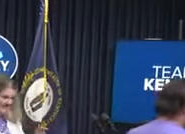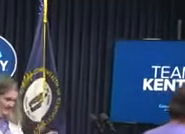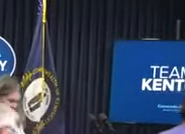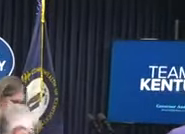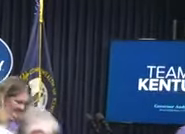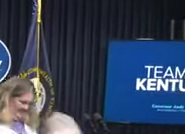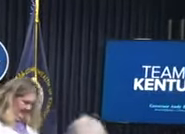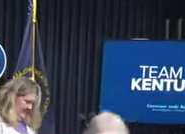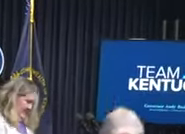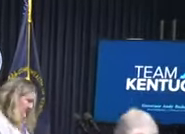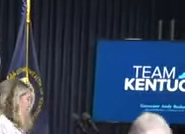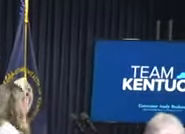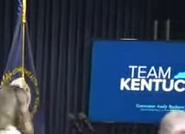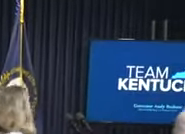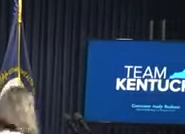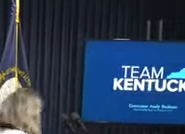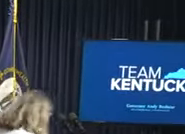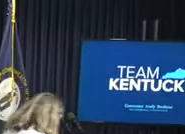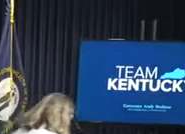Thank you so much.